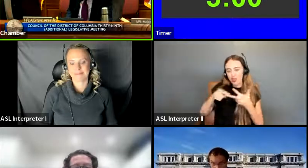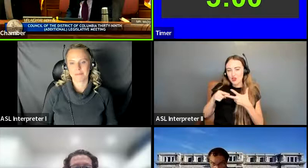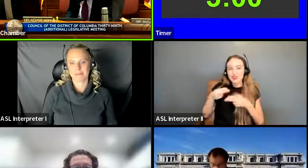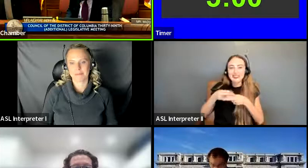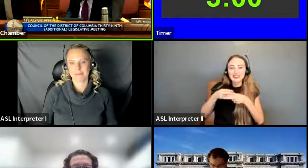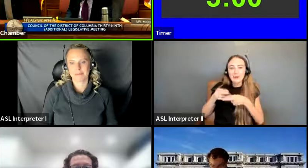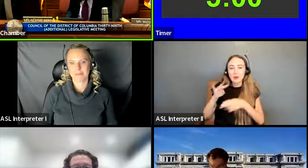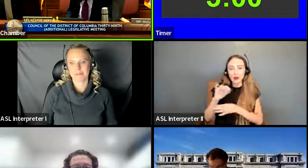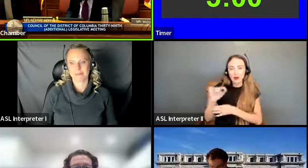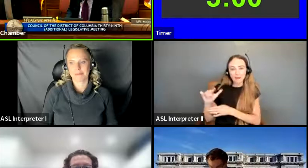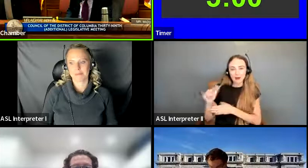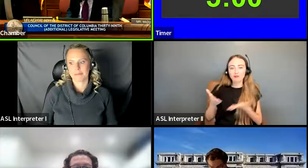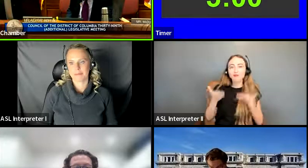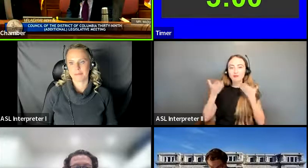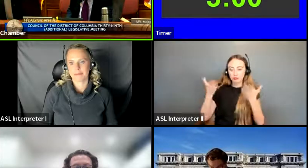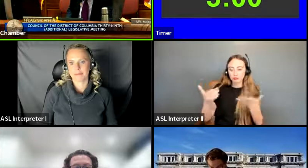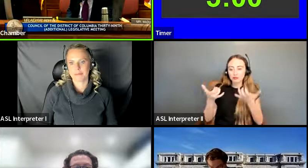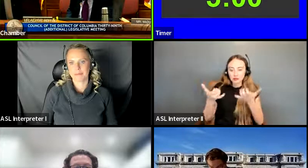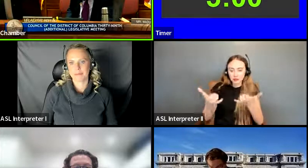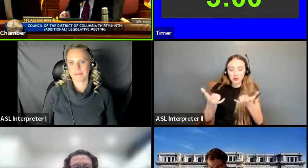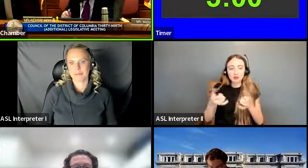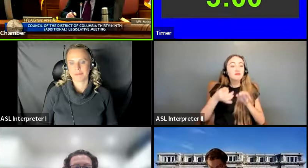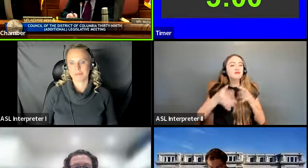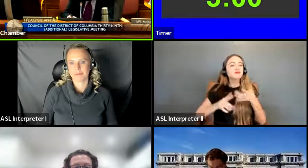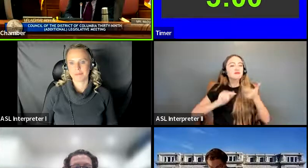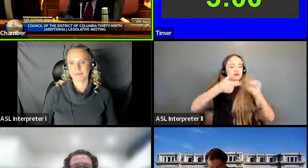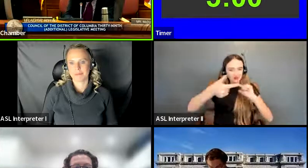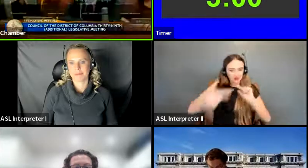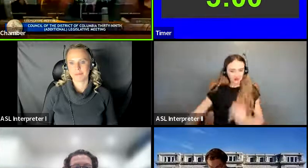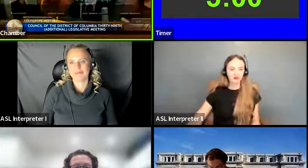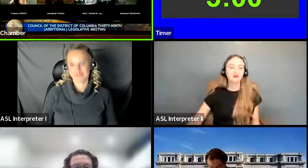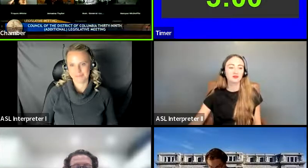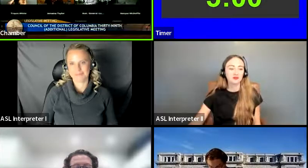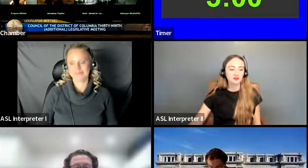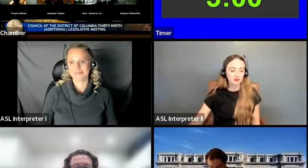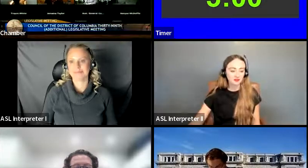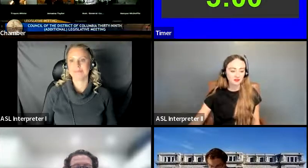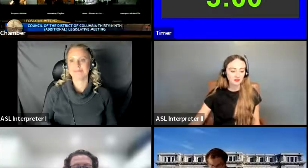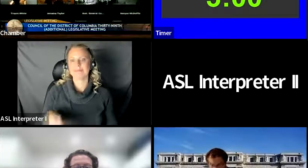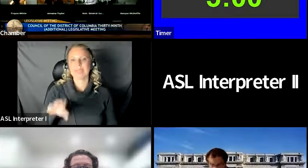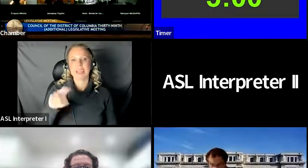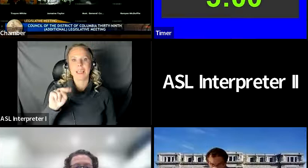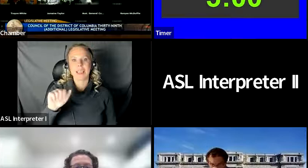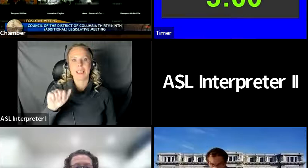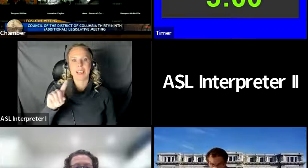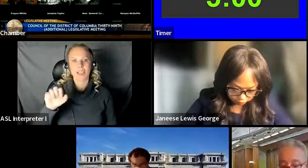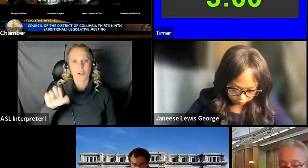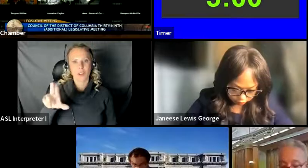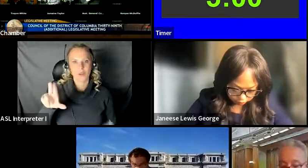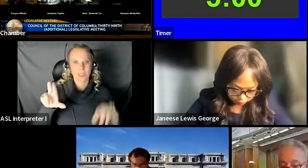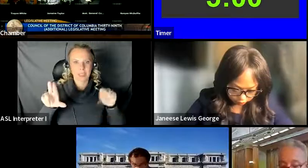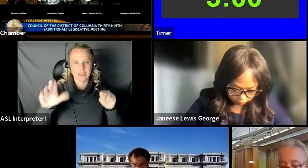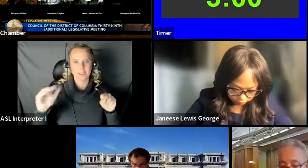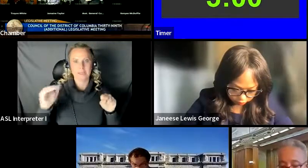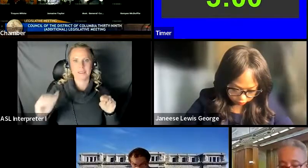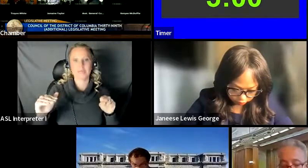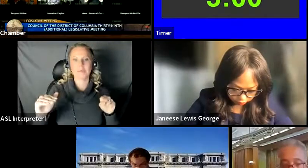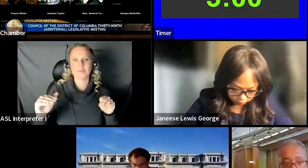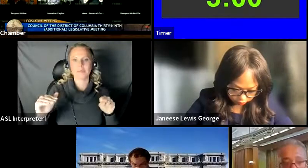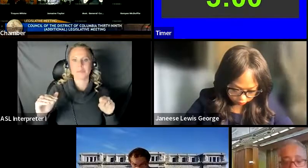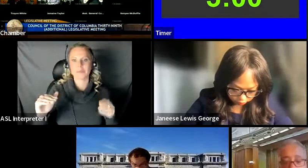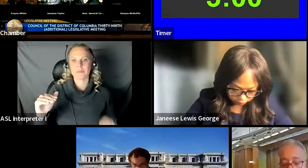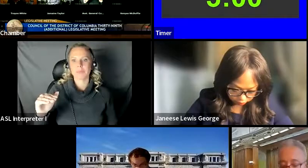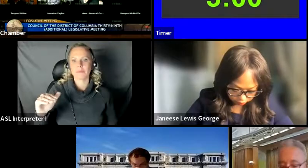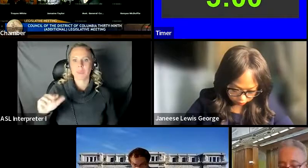temporary bills that are on the agenda. Madam Secretary, would you call the roll? Councilmember Nadeau. Yes. Councilmember Nadeau votes